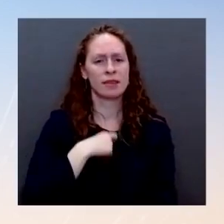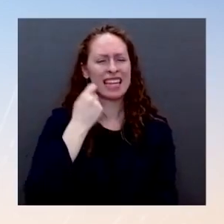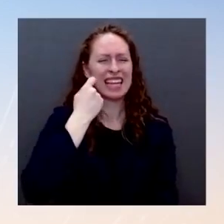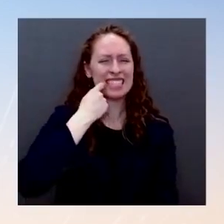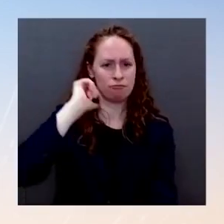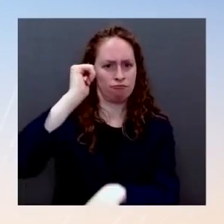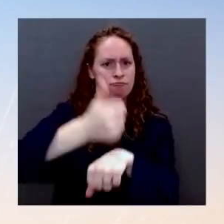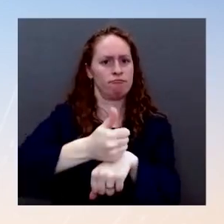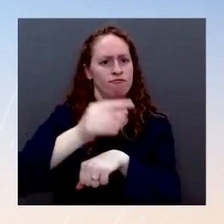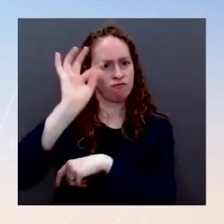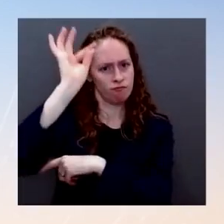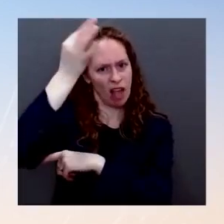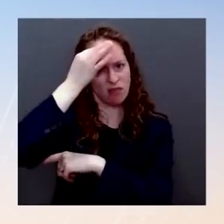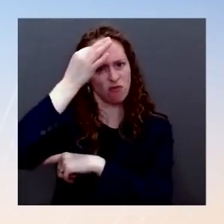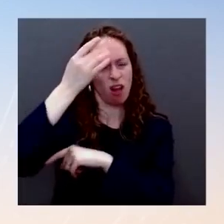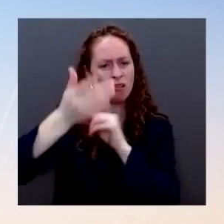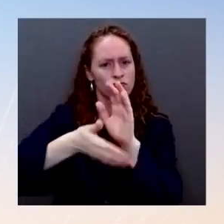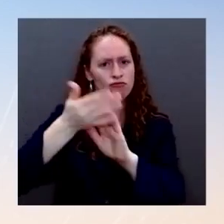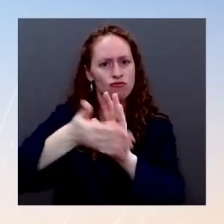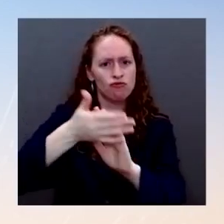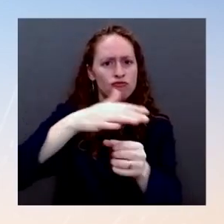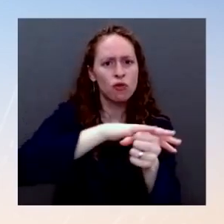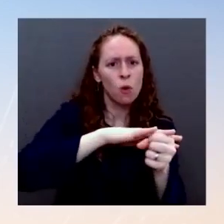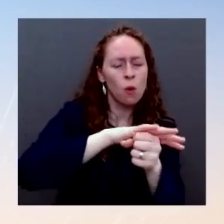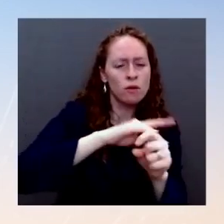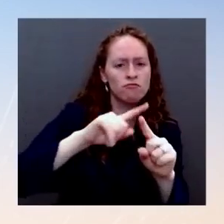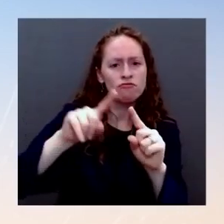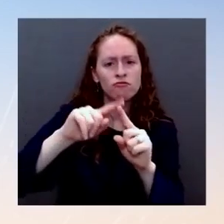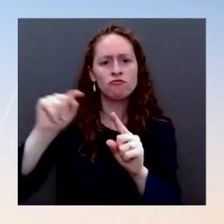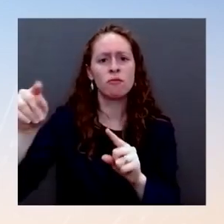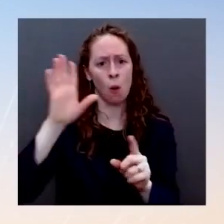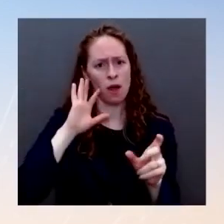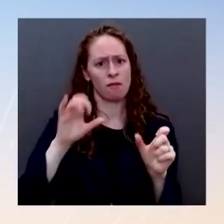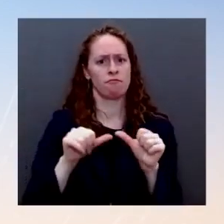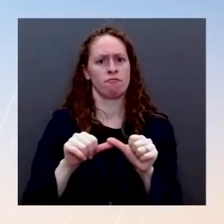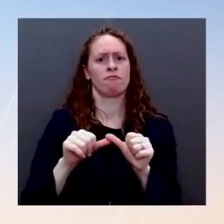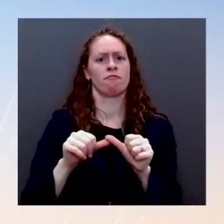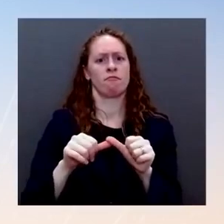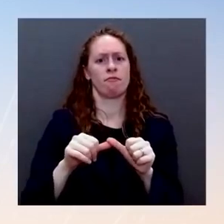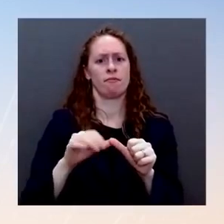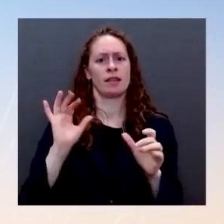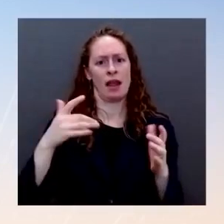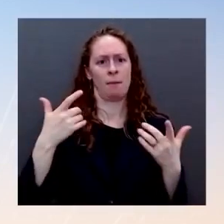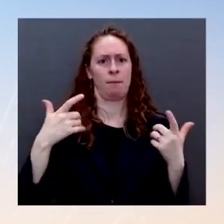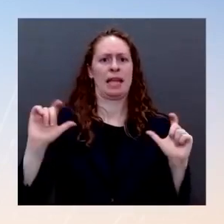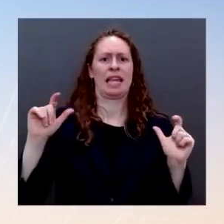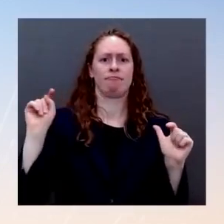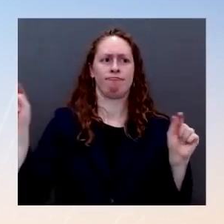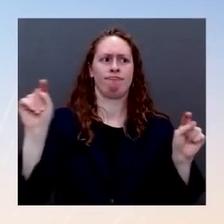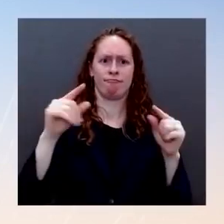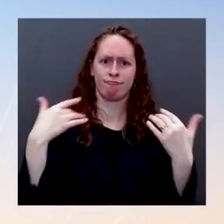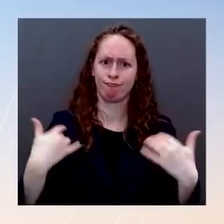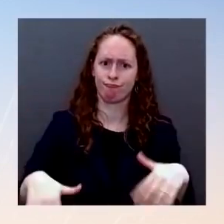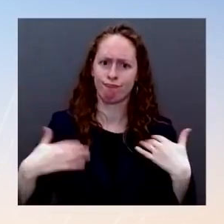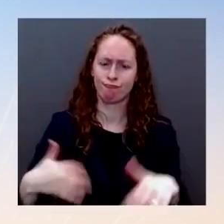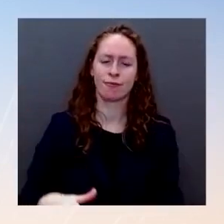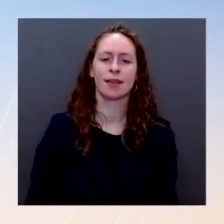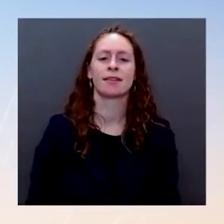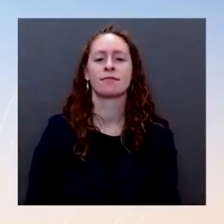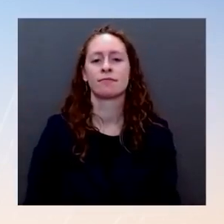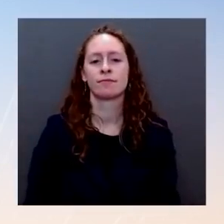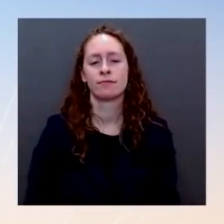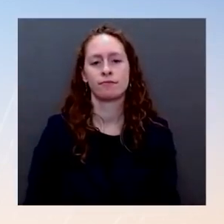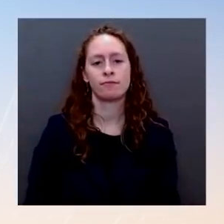will continue to expand those big federal testing sites, and we have 20,000 free sites across the country. Different community communities and states